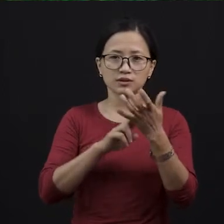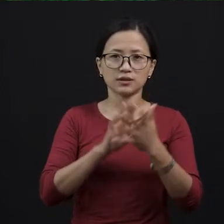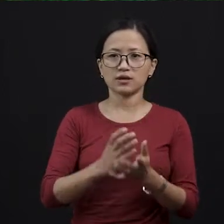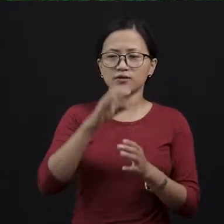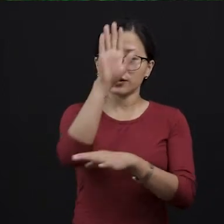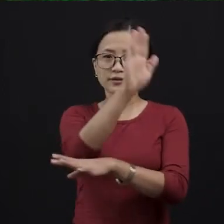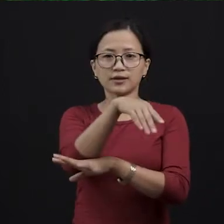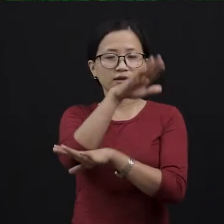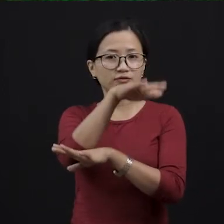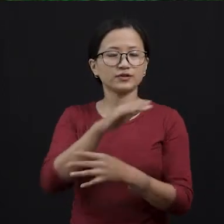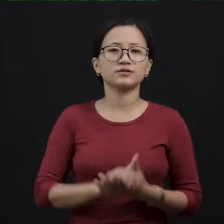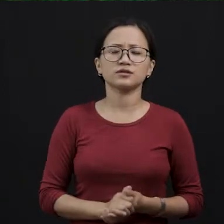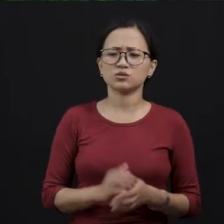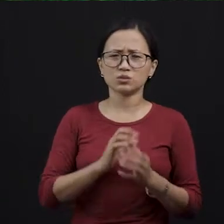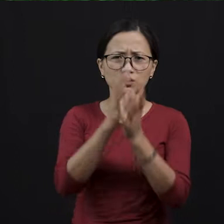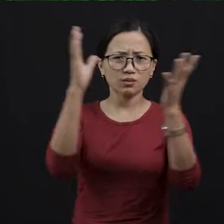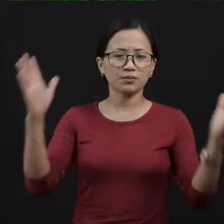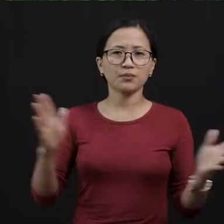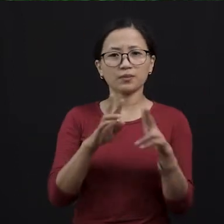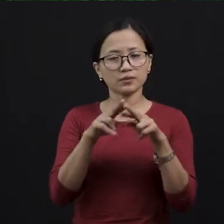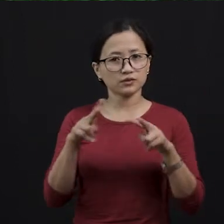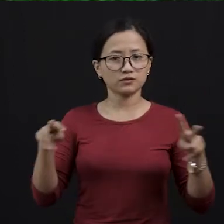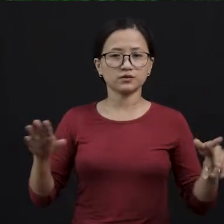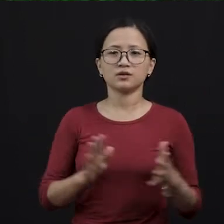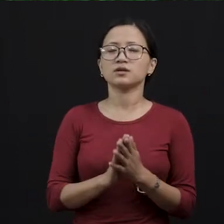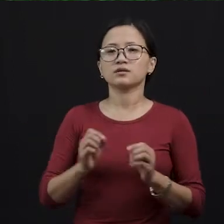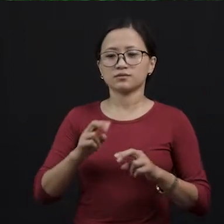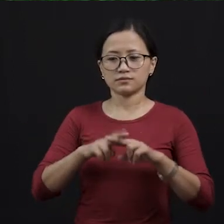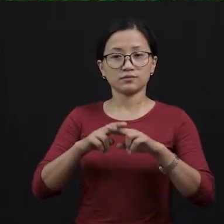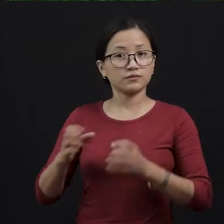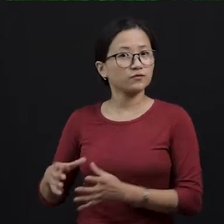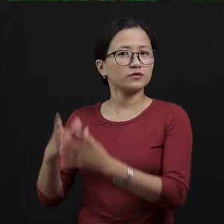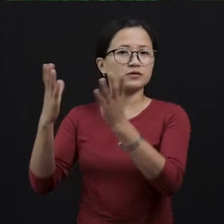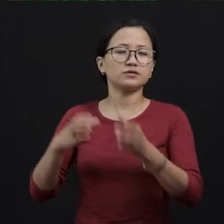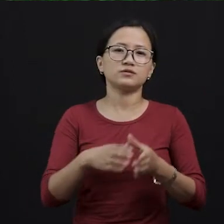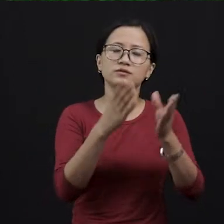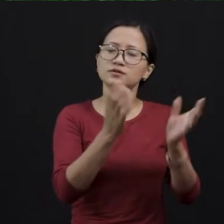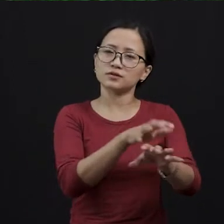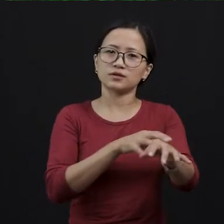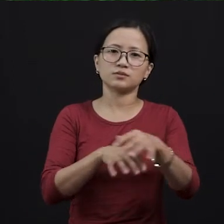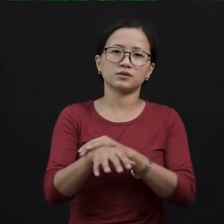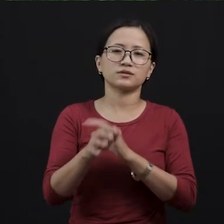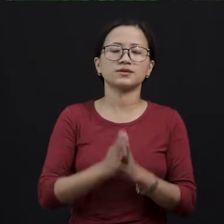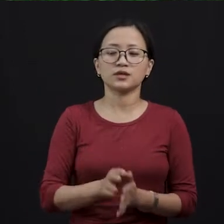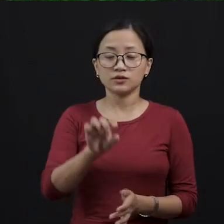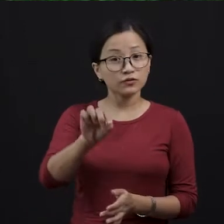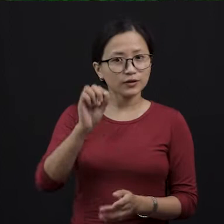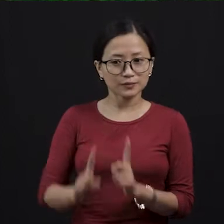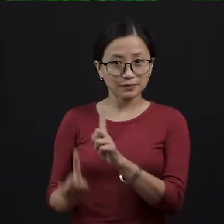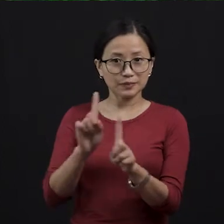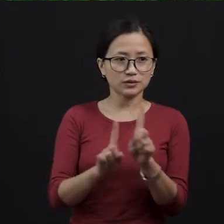elephants, so many different forest animals, right? And even the plants, see, even the